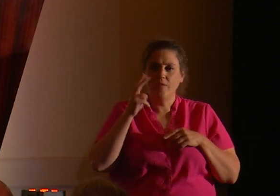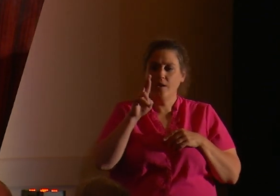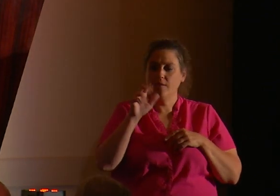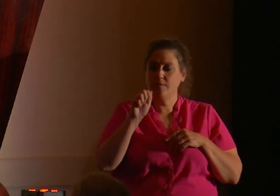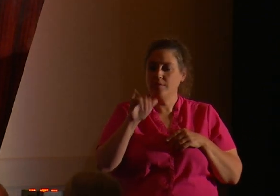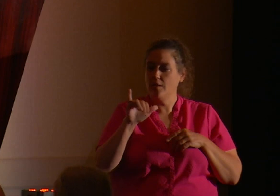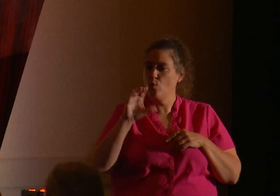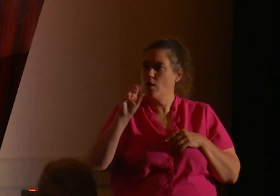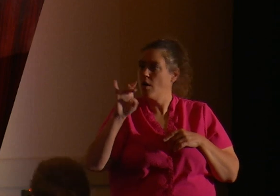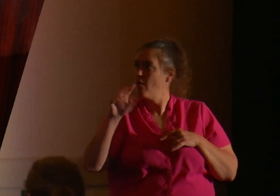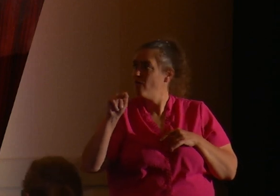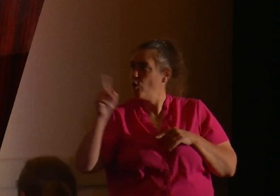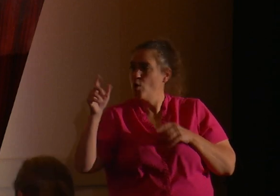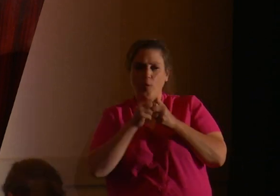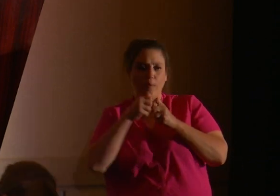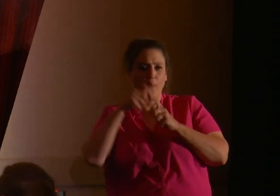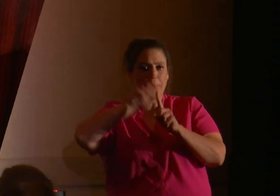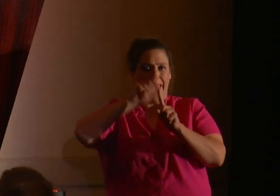banana.